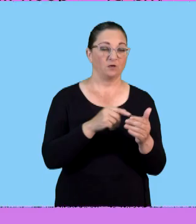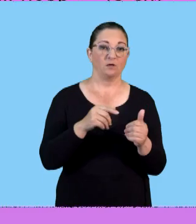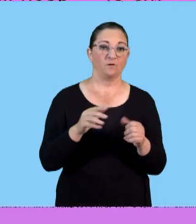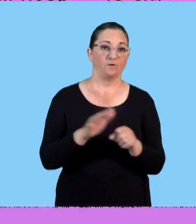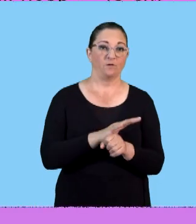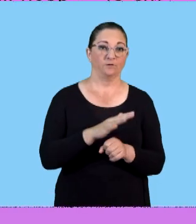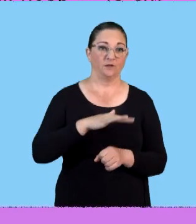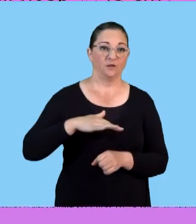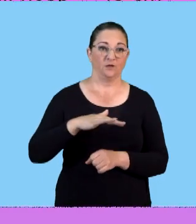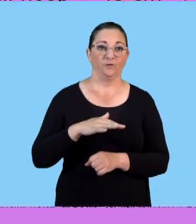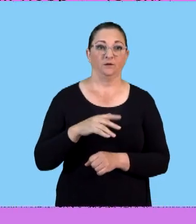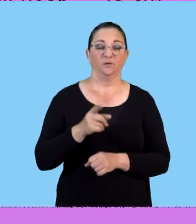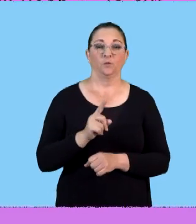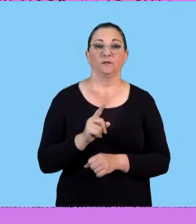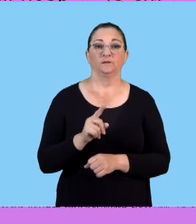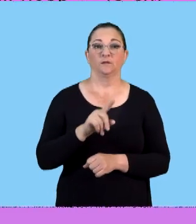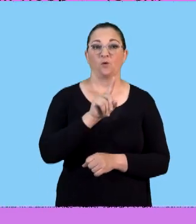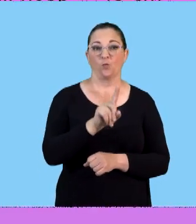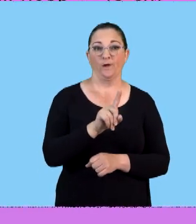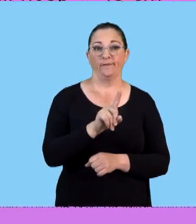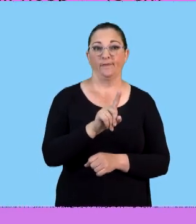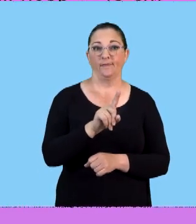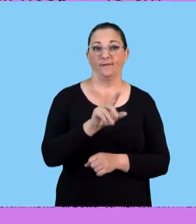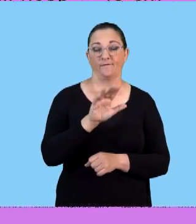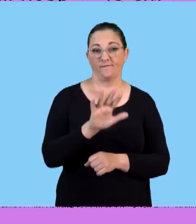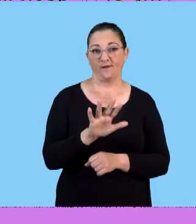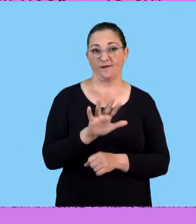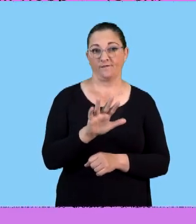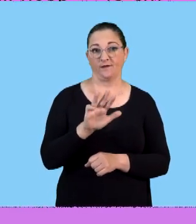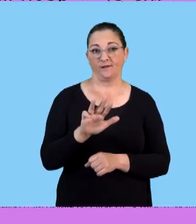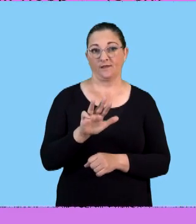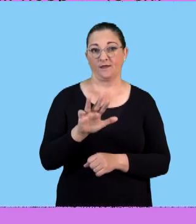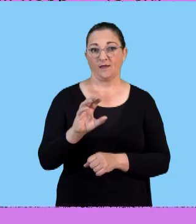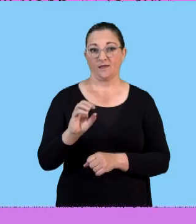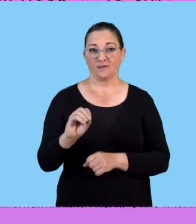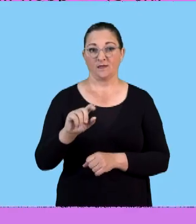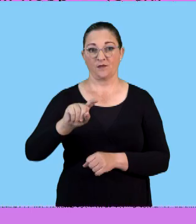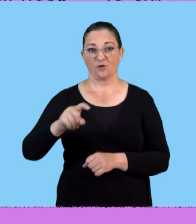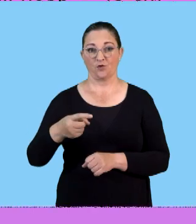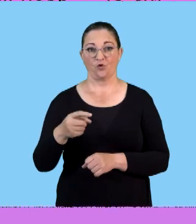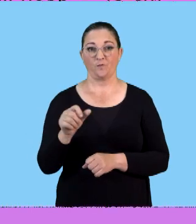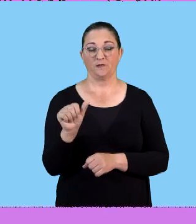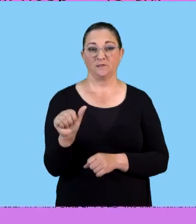will give me a total area for this hoop of 1,400